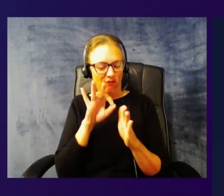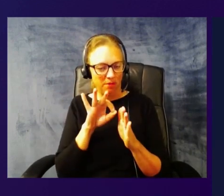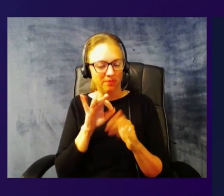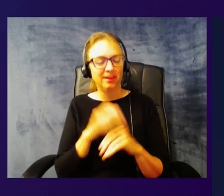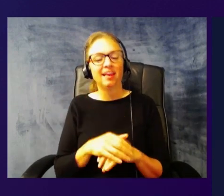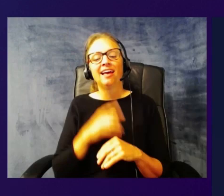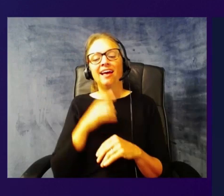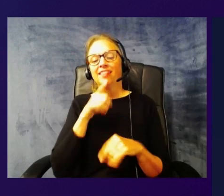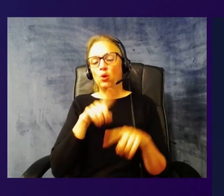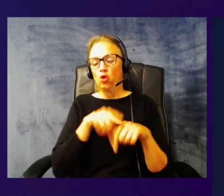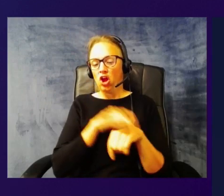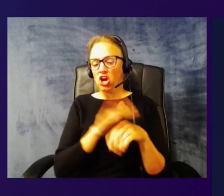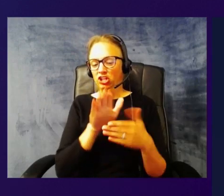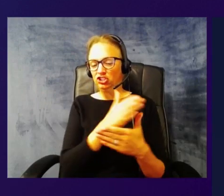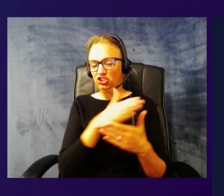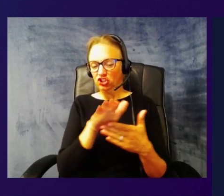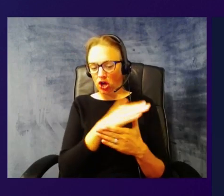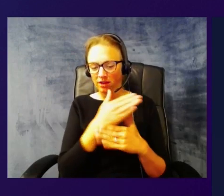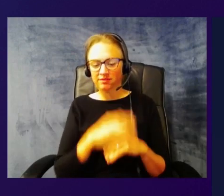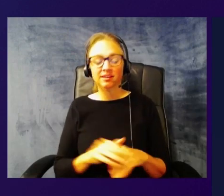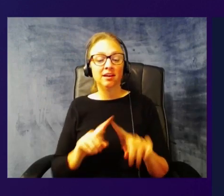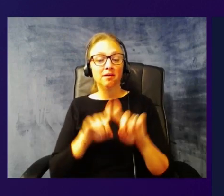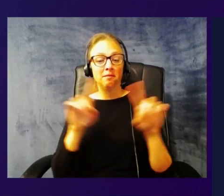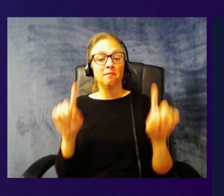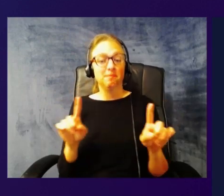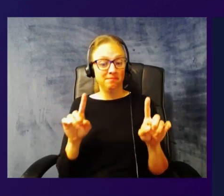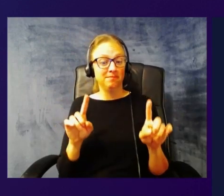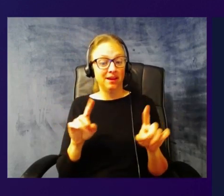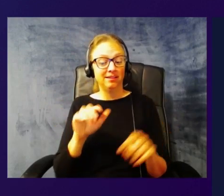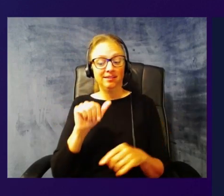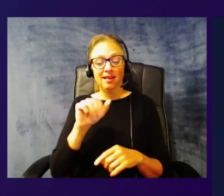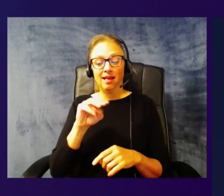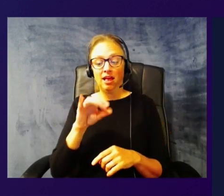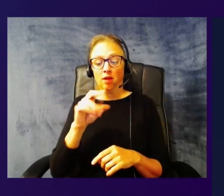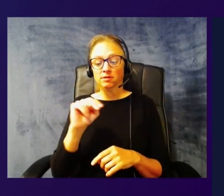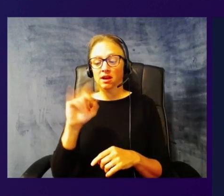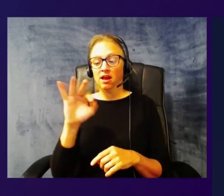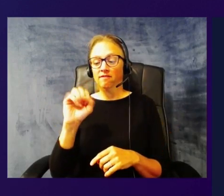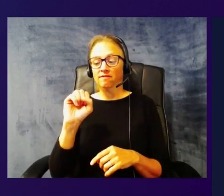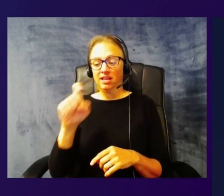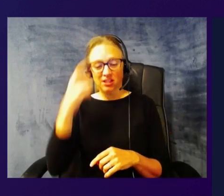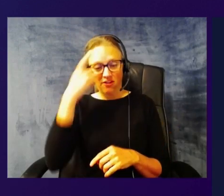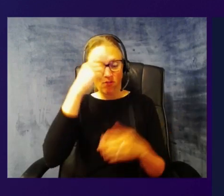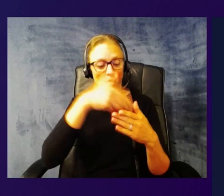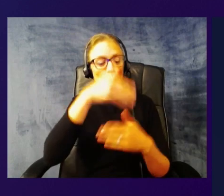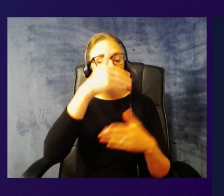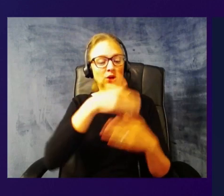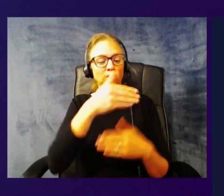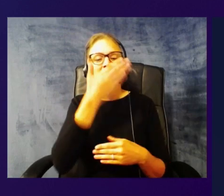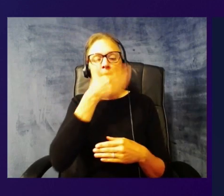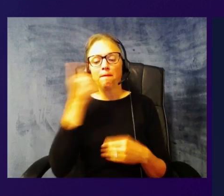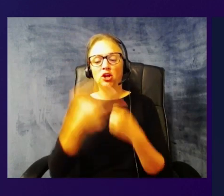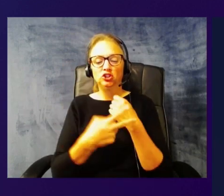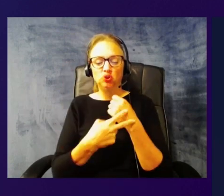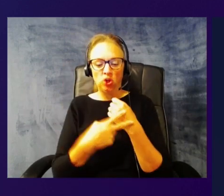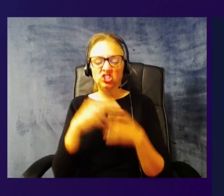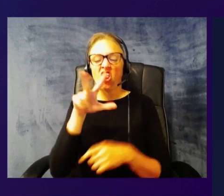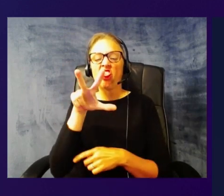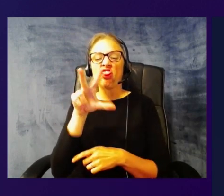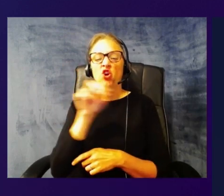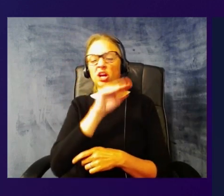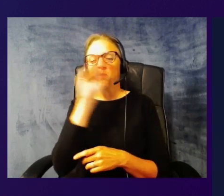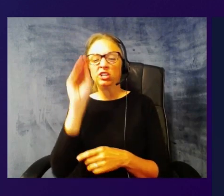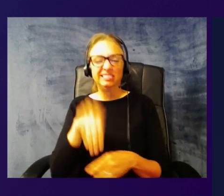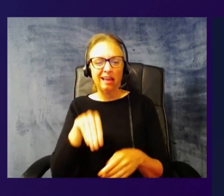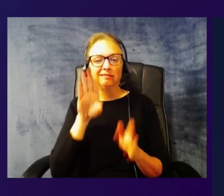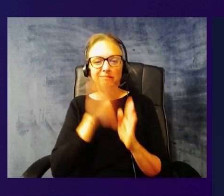storage. By deploying Amazon FSX for Windows, they were able to drive better storage utilization and reduce their cost by 30%.